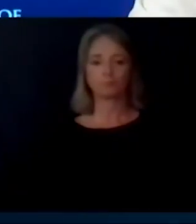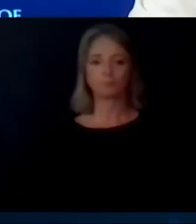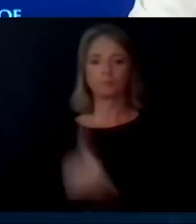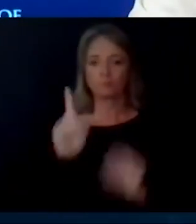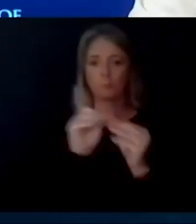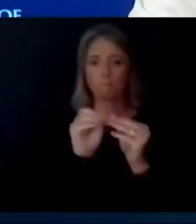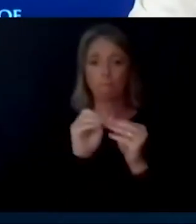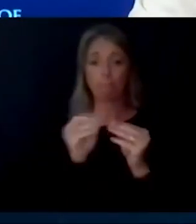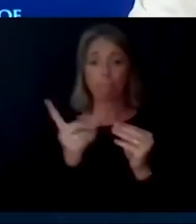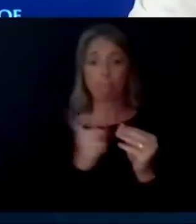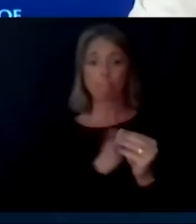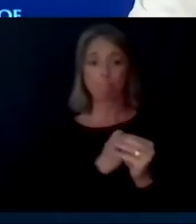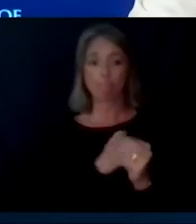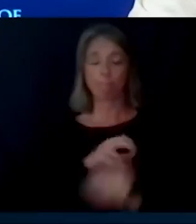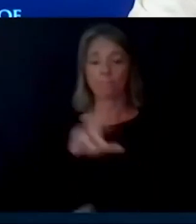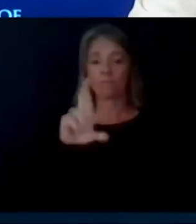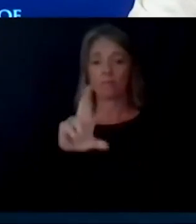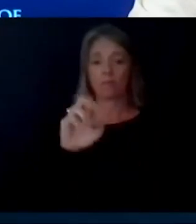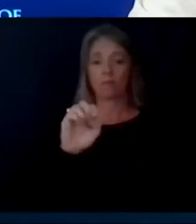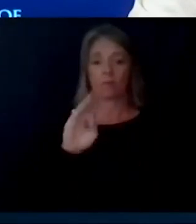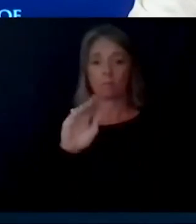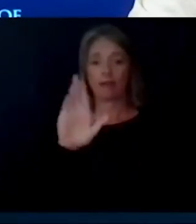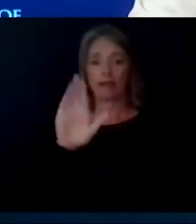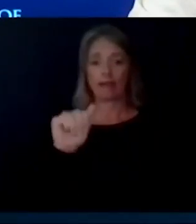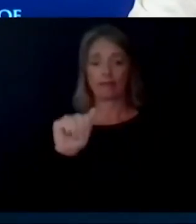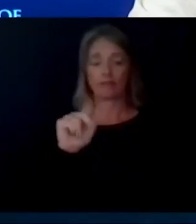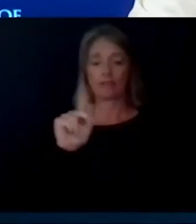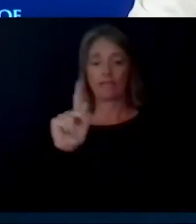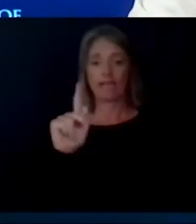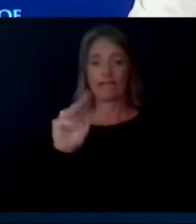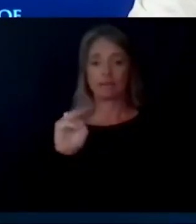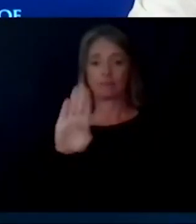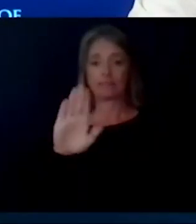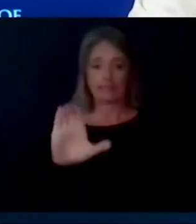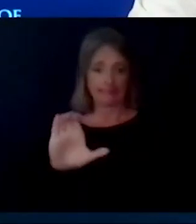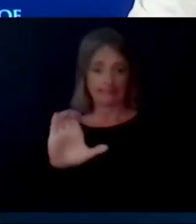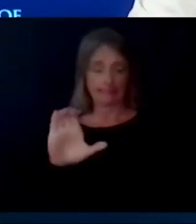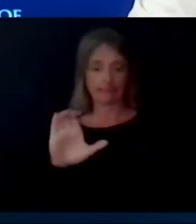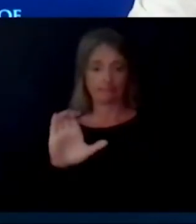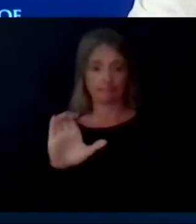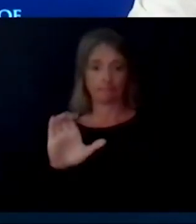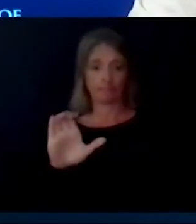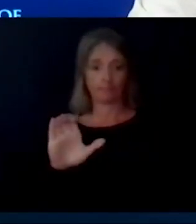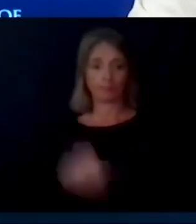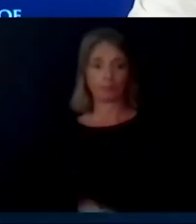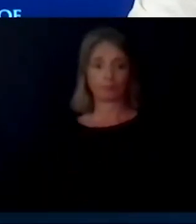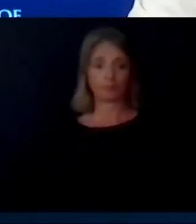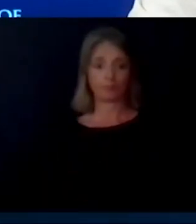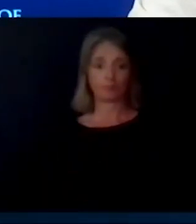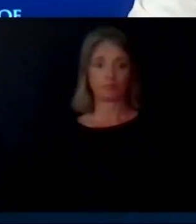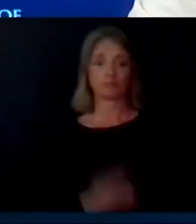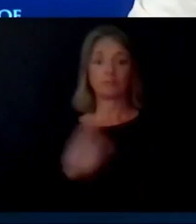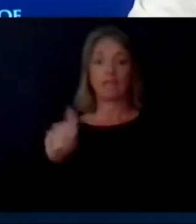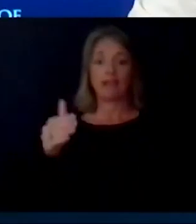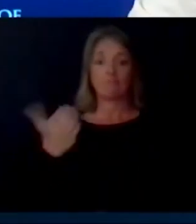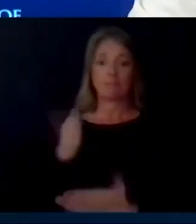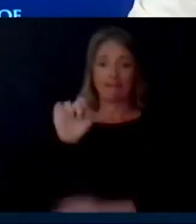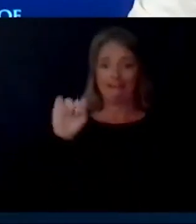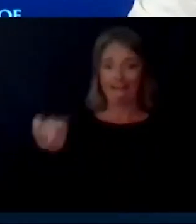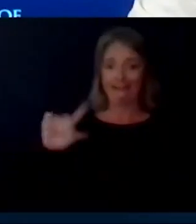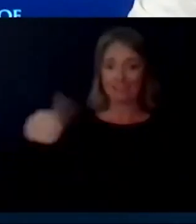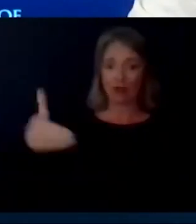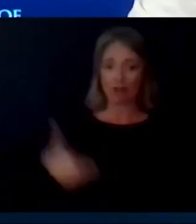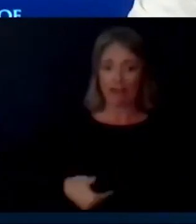one's from Rebecca at KMBZ, and I would like you to bring in our guest to answer this question. But first, I have